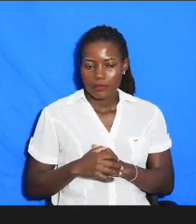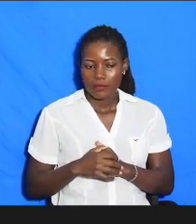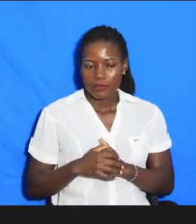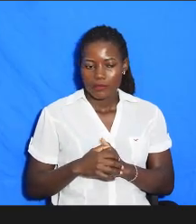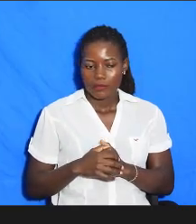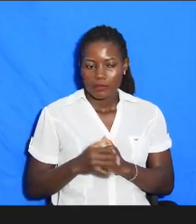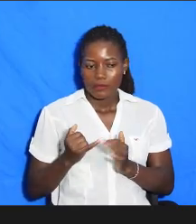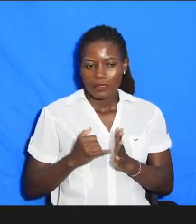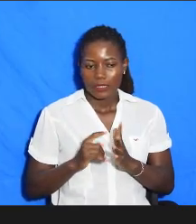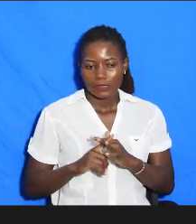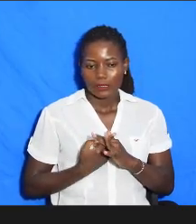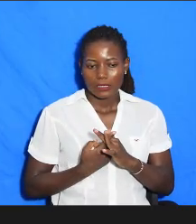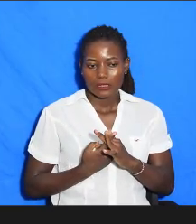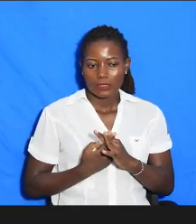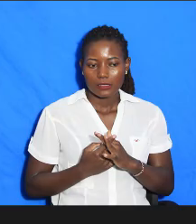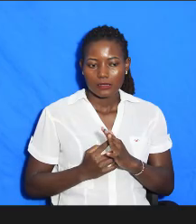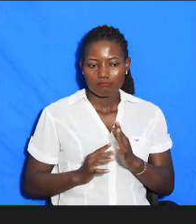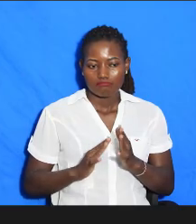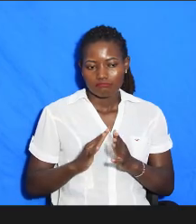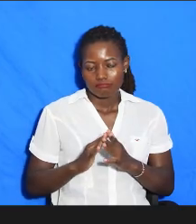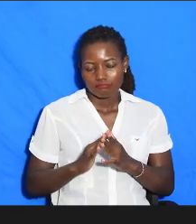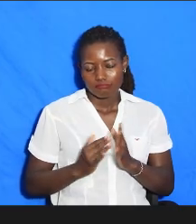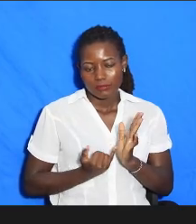2021 it started rising from there because of lifting weight.